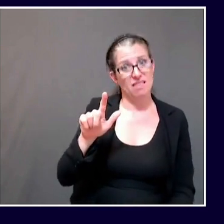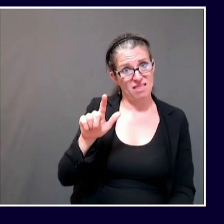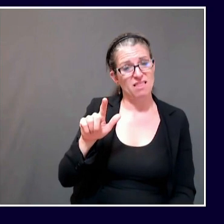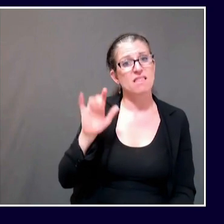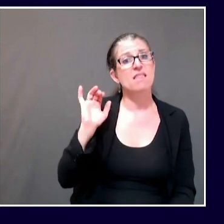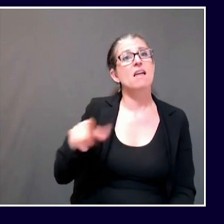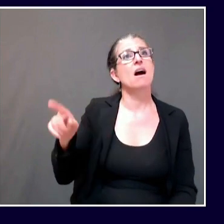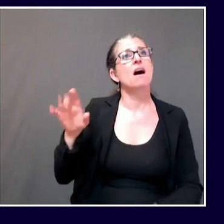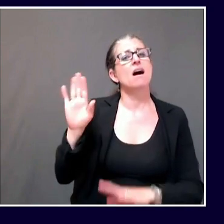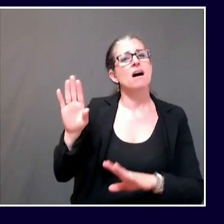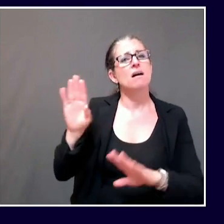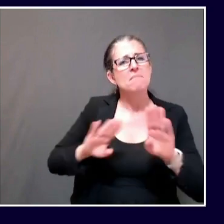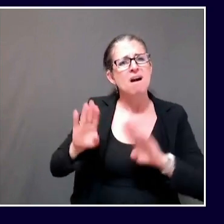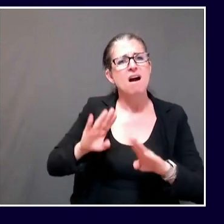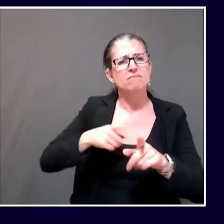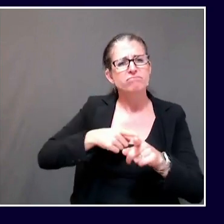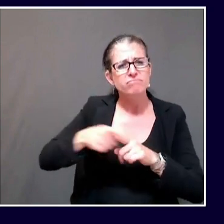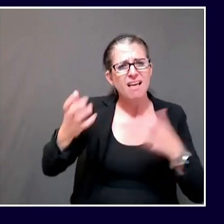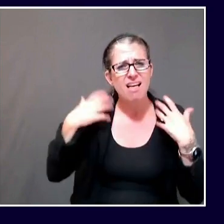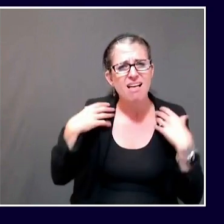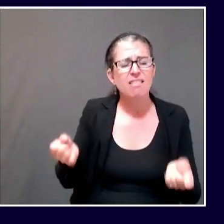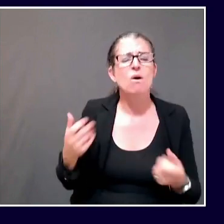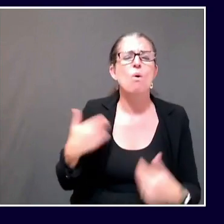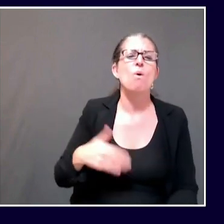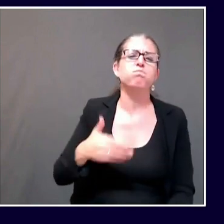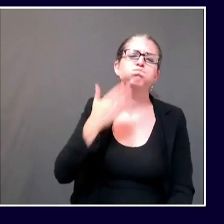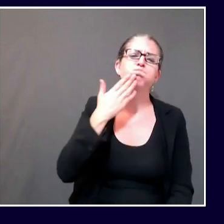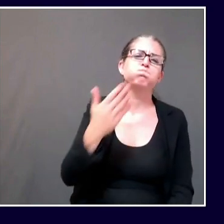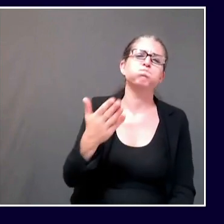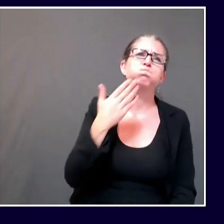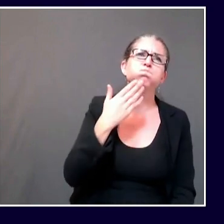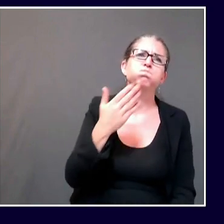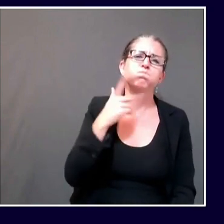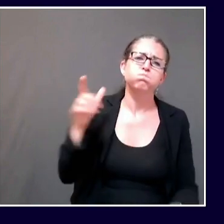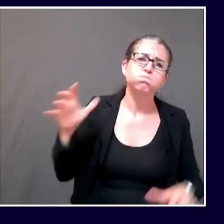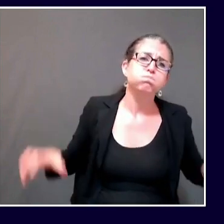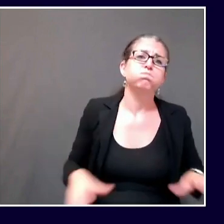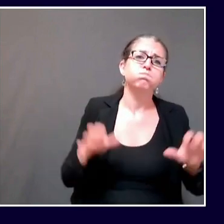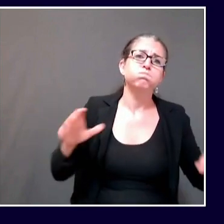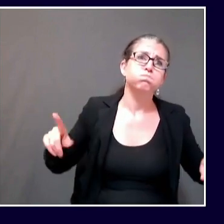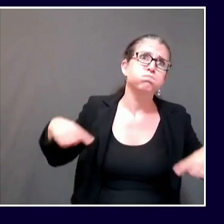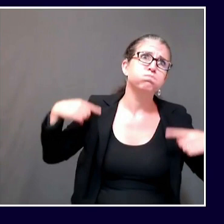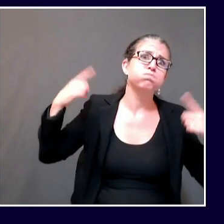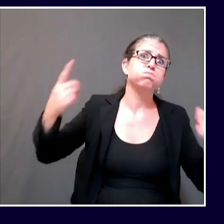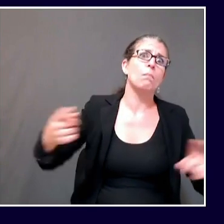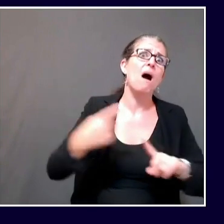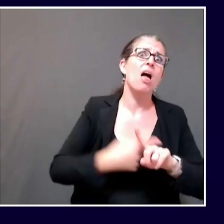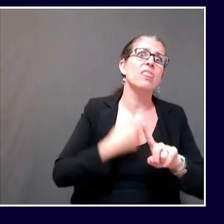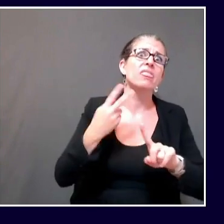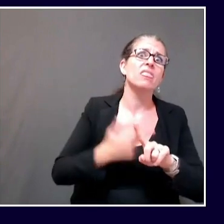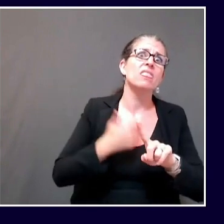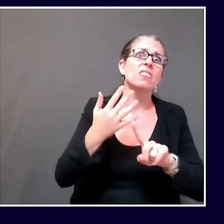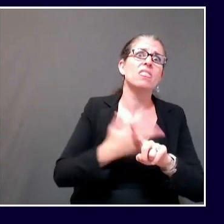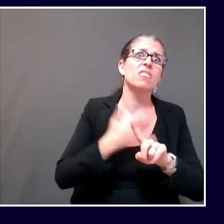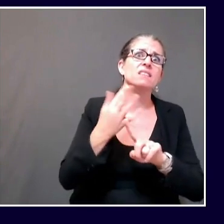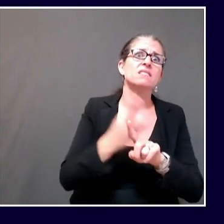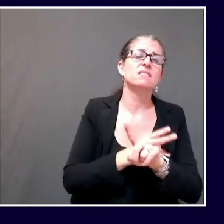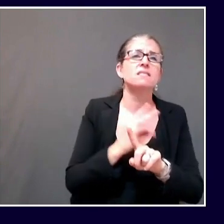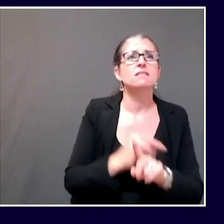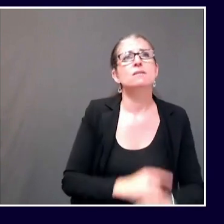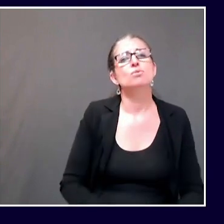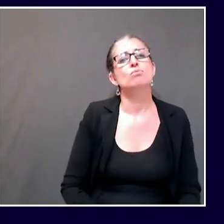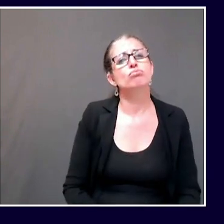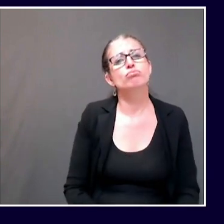for the extraordinary efforts that they've been putting in over the last several months. I mean, really, this announcement is